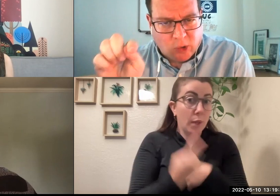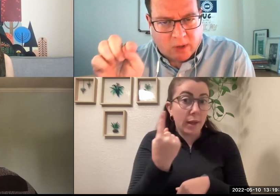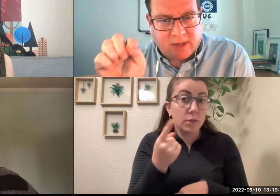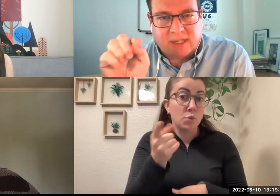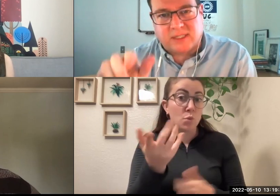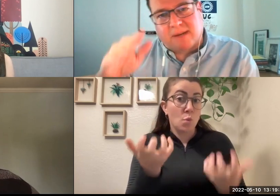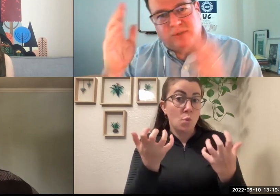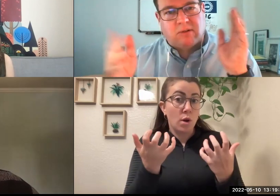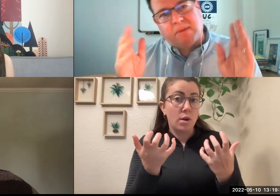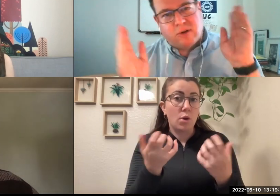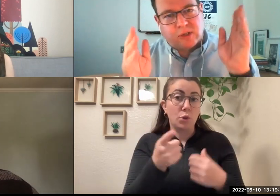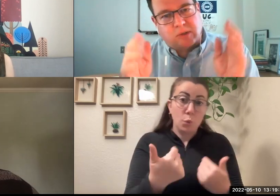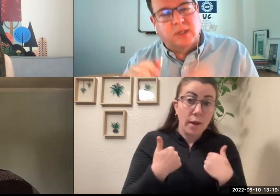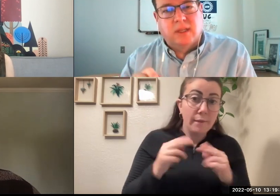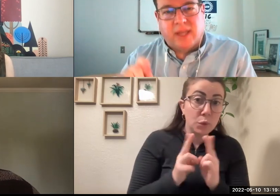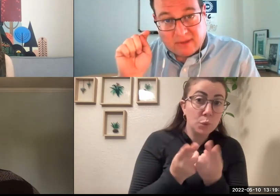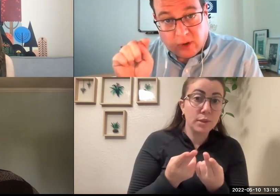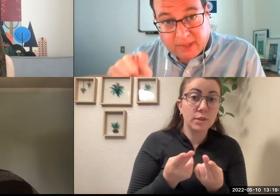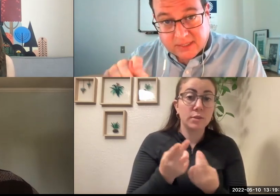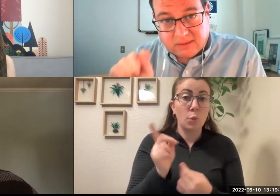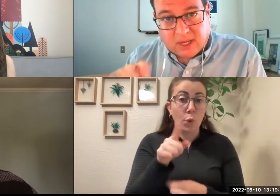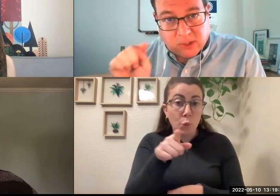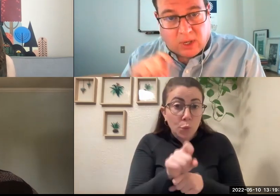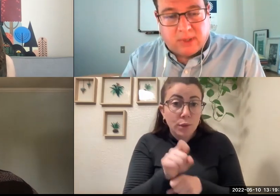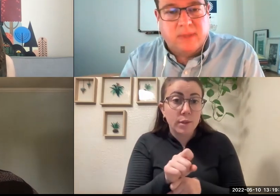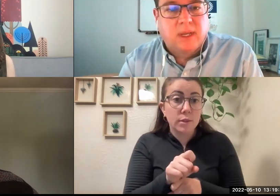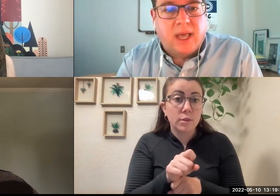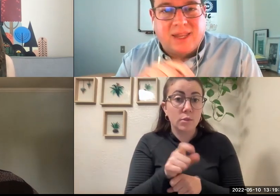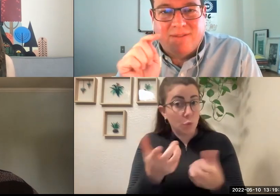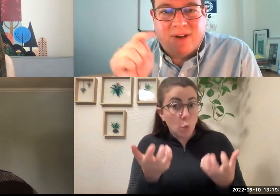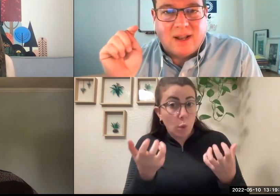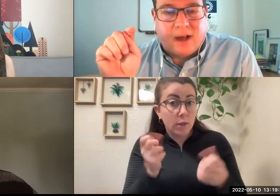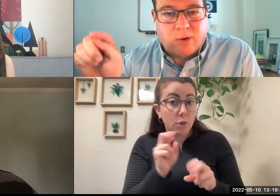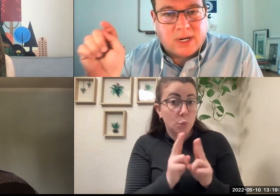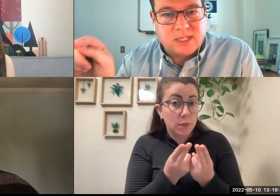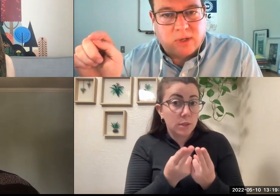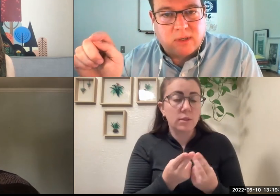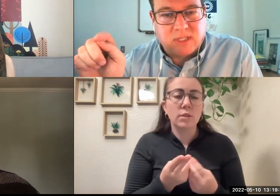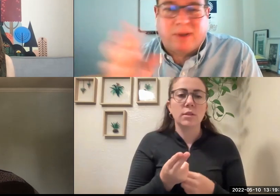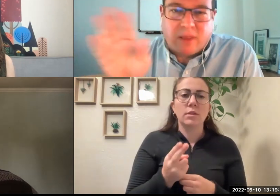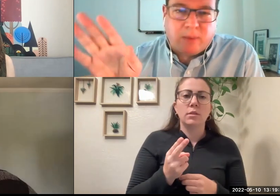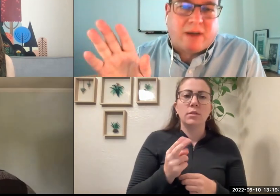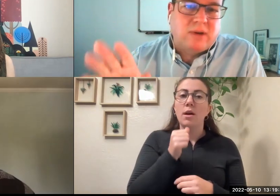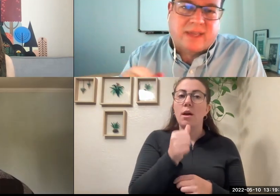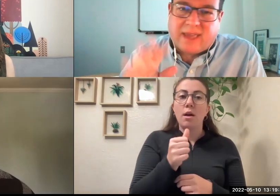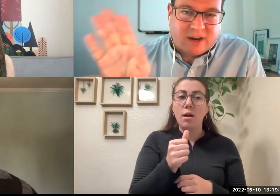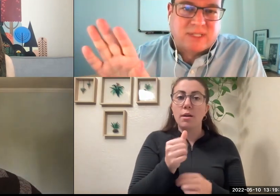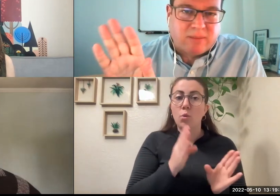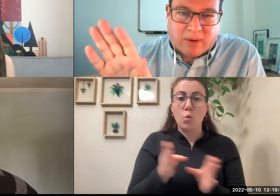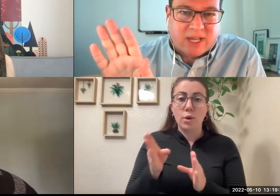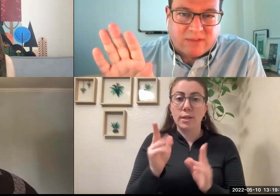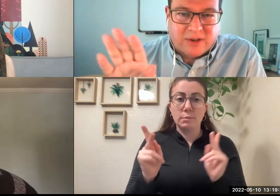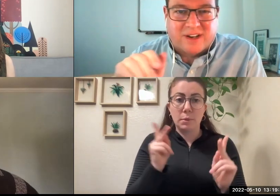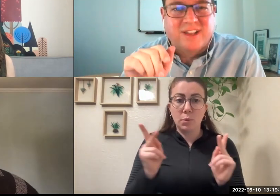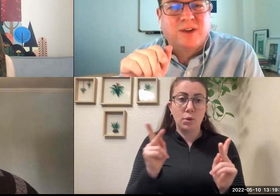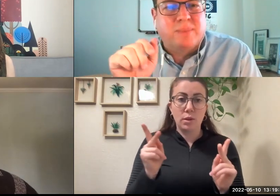where you work? Not just like generally, yeah, unions are cool. Like your place, like, would you want one? And even unorganized workers, like all people have a union, like, yeah, 100%. We don't